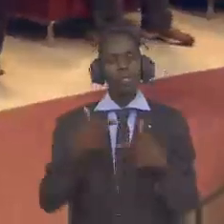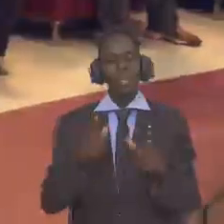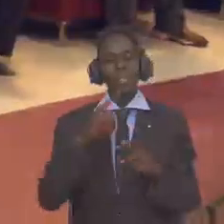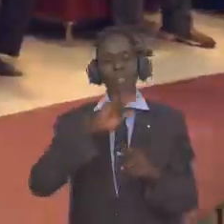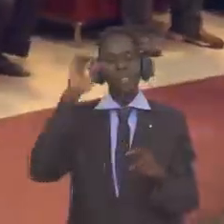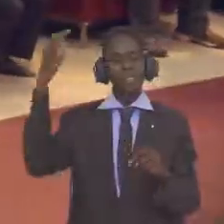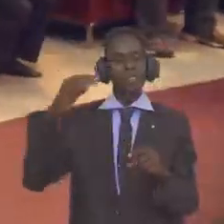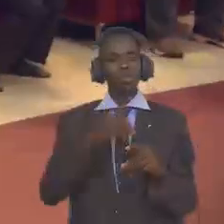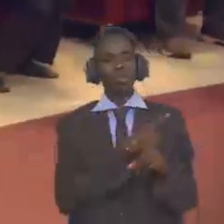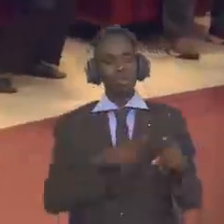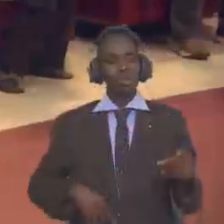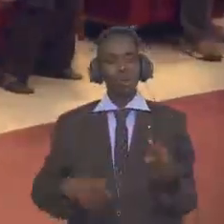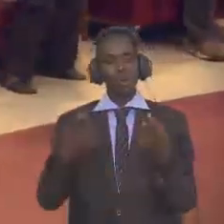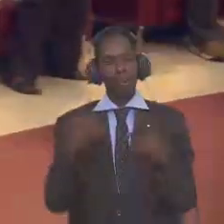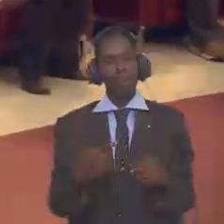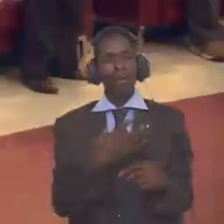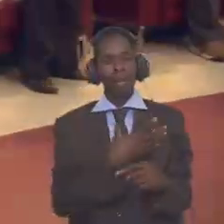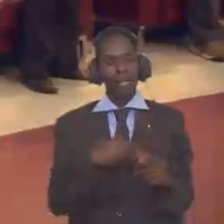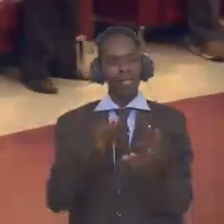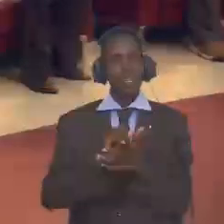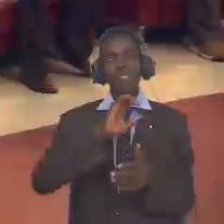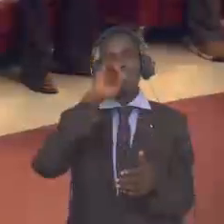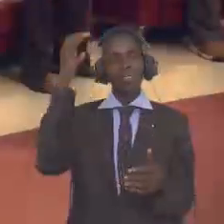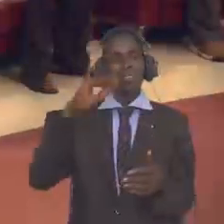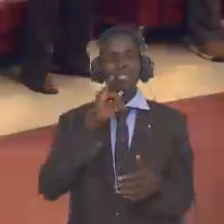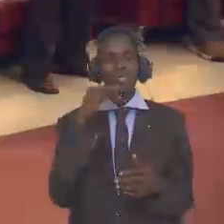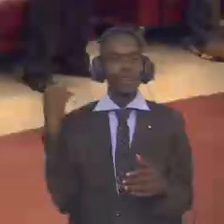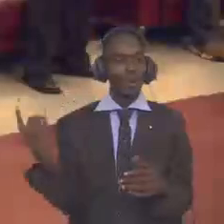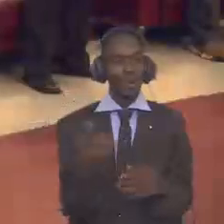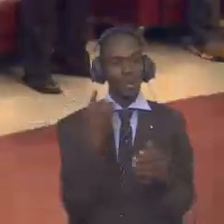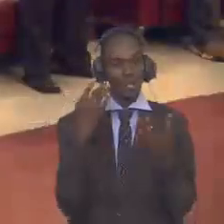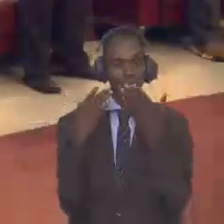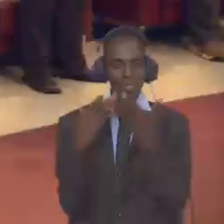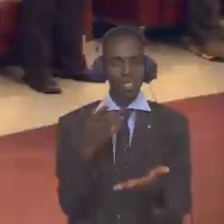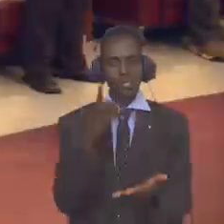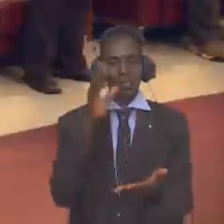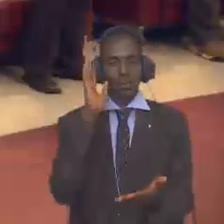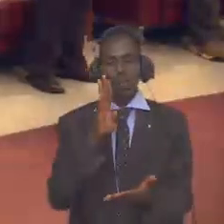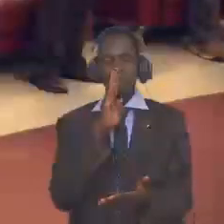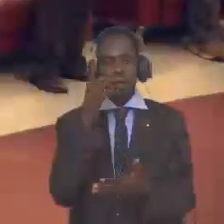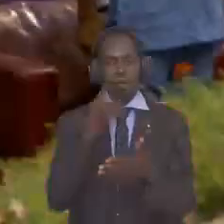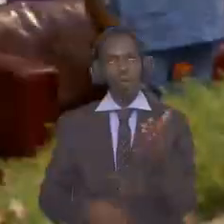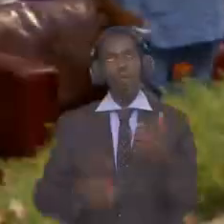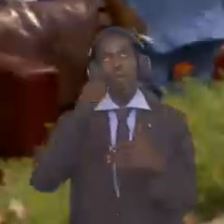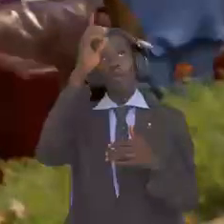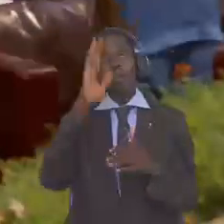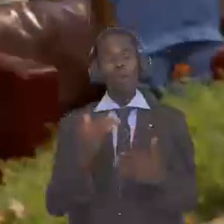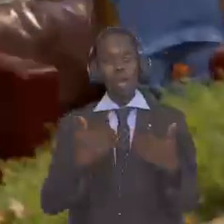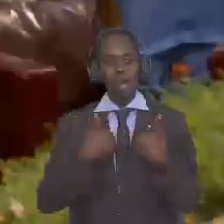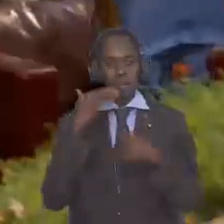come, and that grace of God is always available. You will be who God has called you to be.